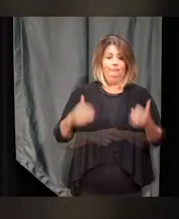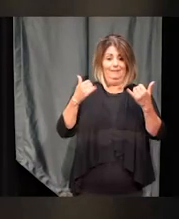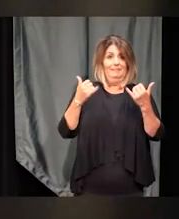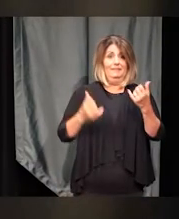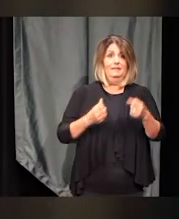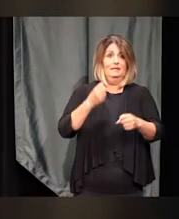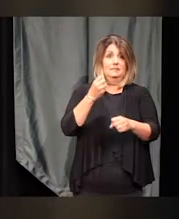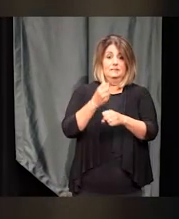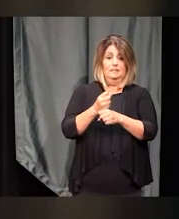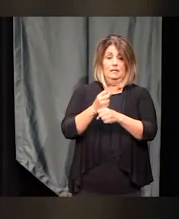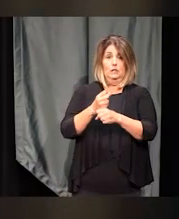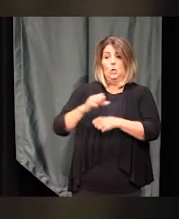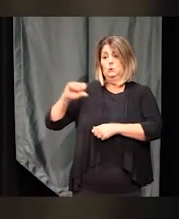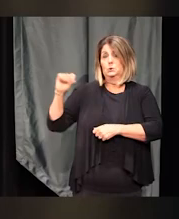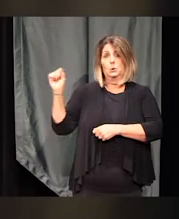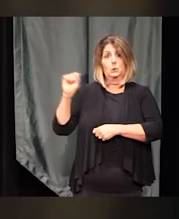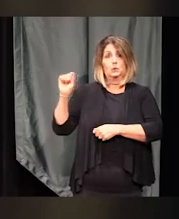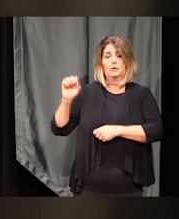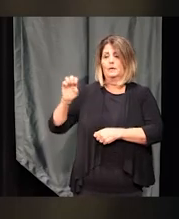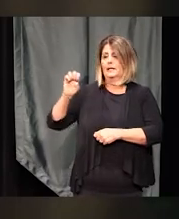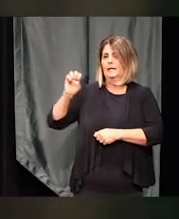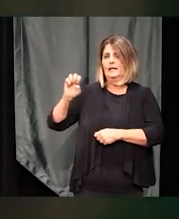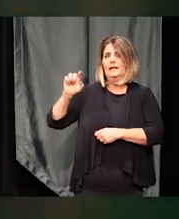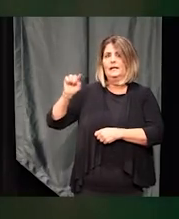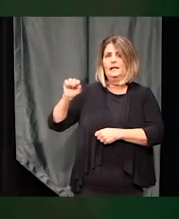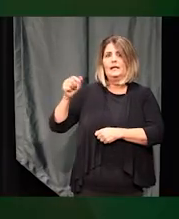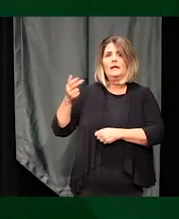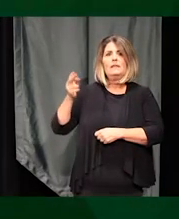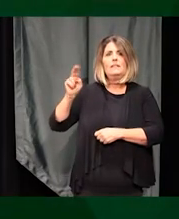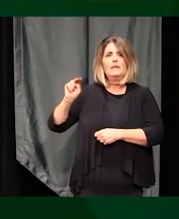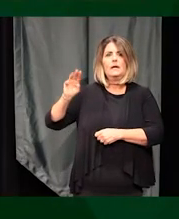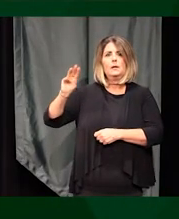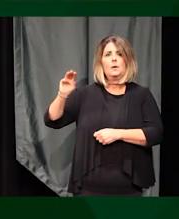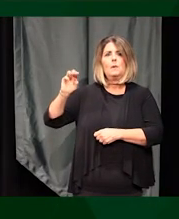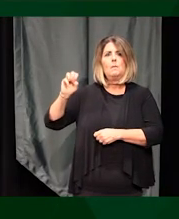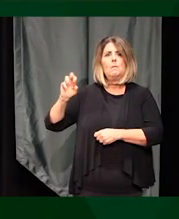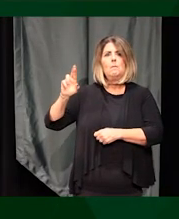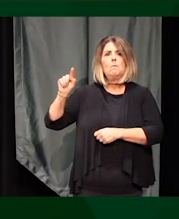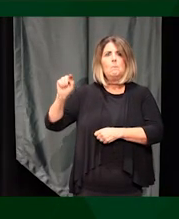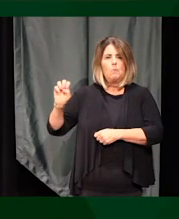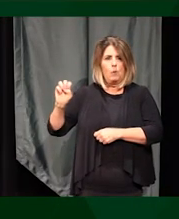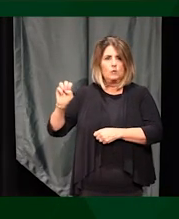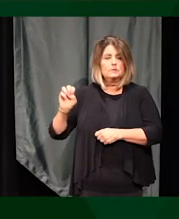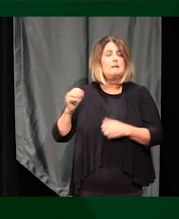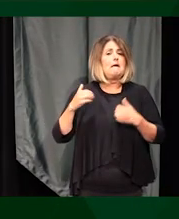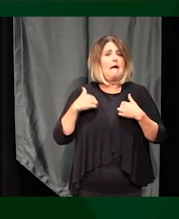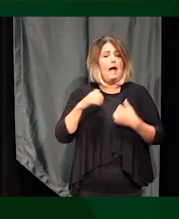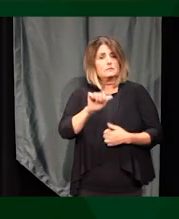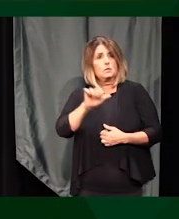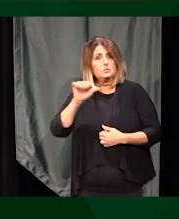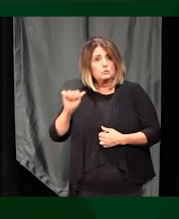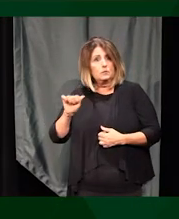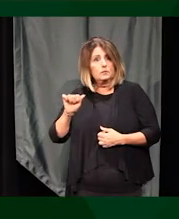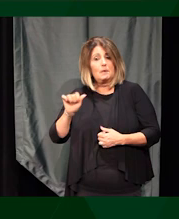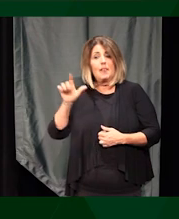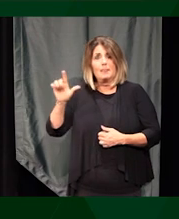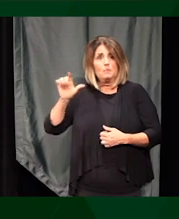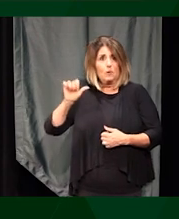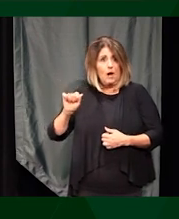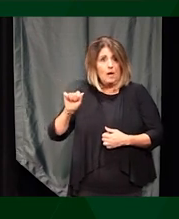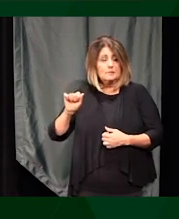This year's salutatorian is Ethan Mort, who earned an Associate's in Arts in Liberal Arts